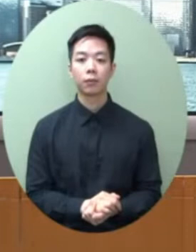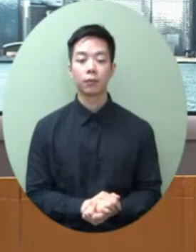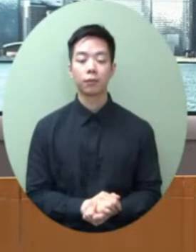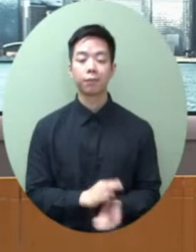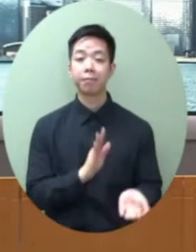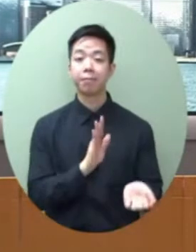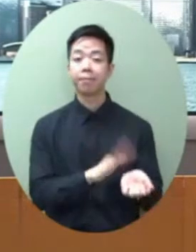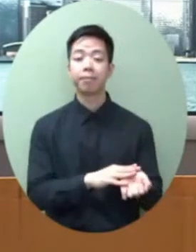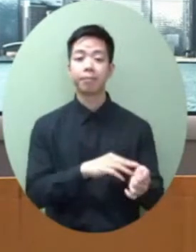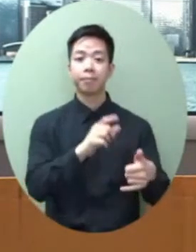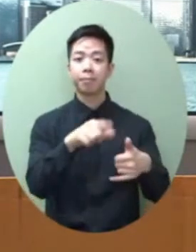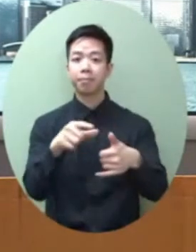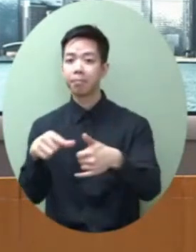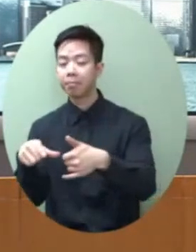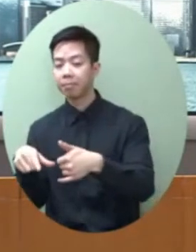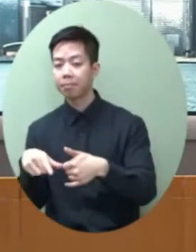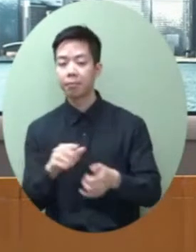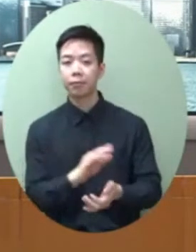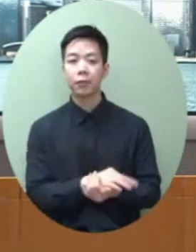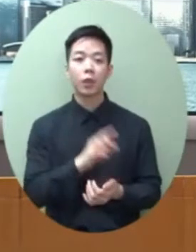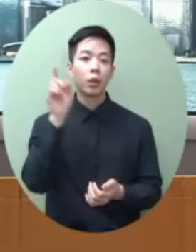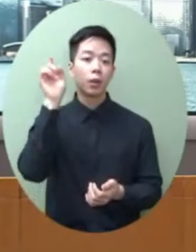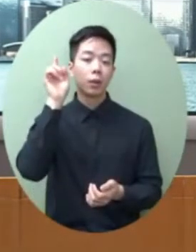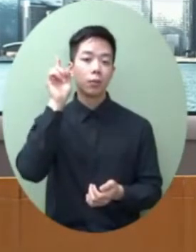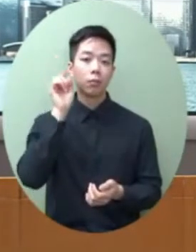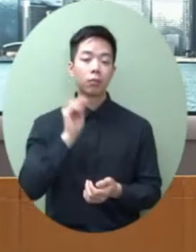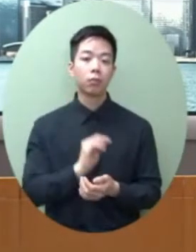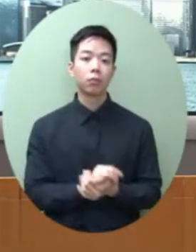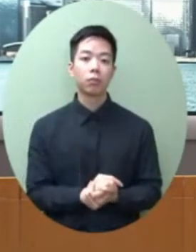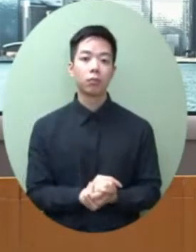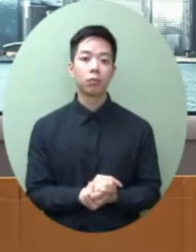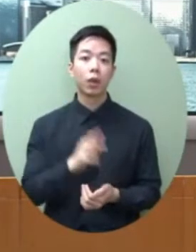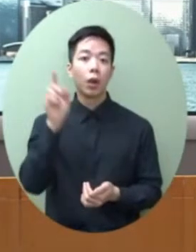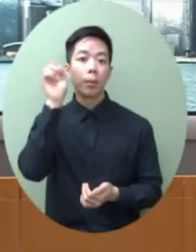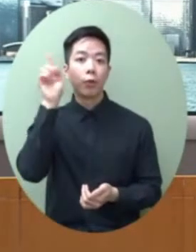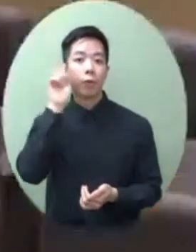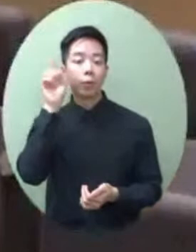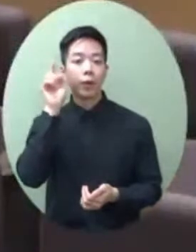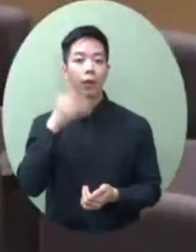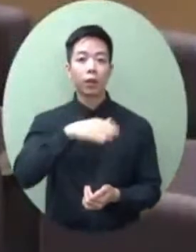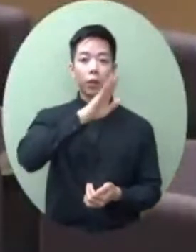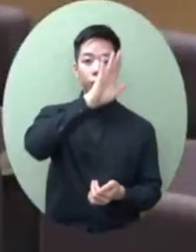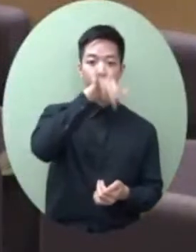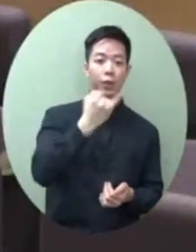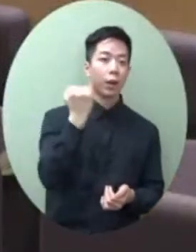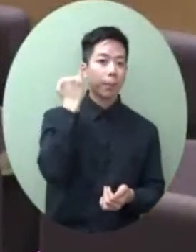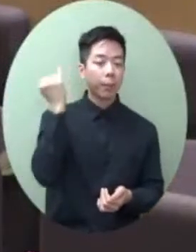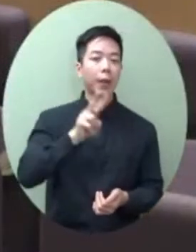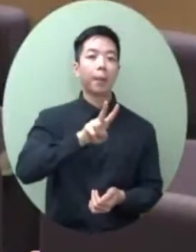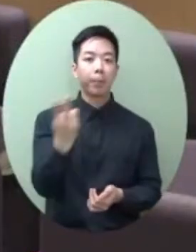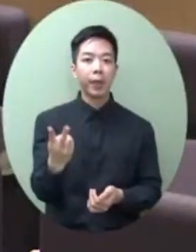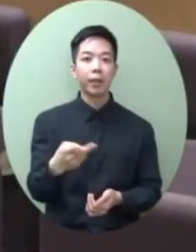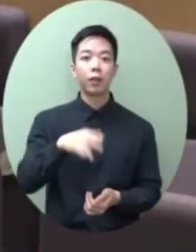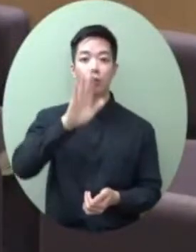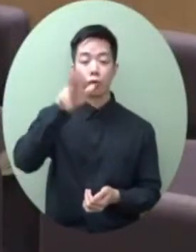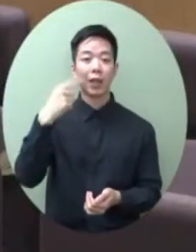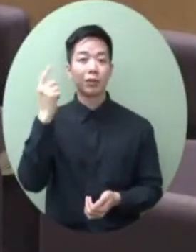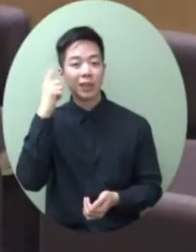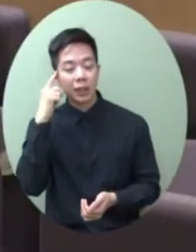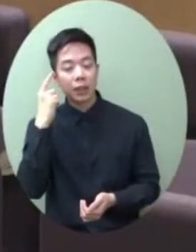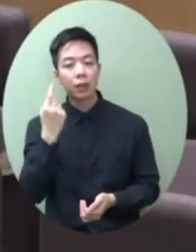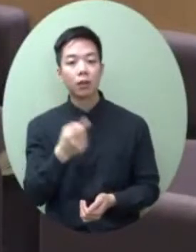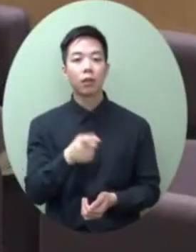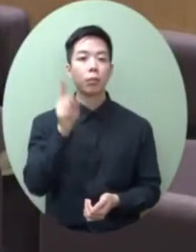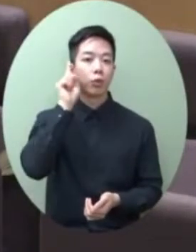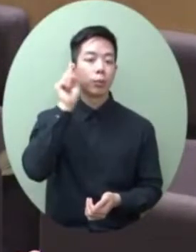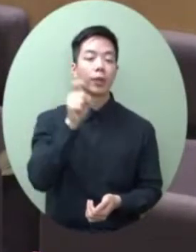in terms of cases, well, have you been able to locate the sources of any cases so